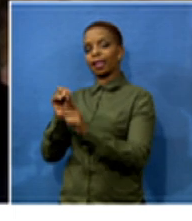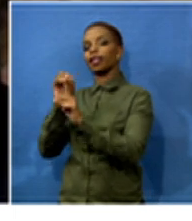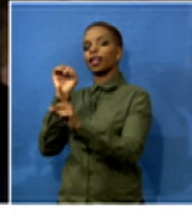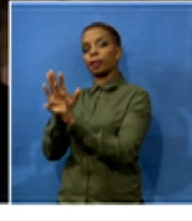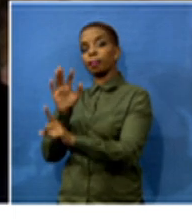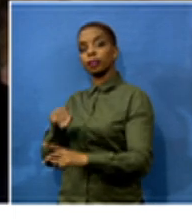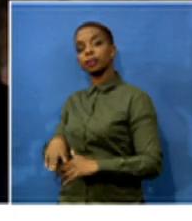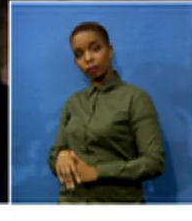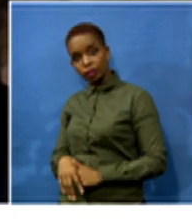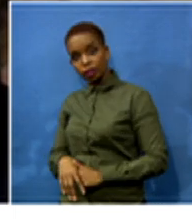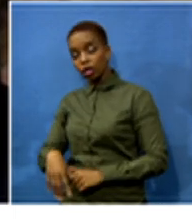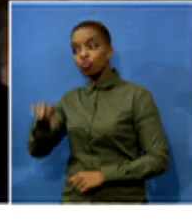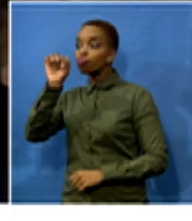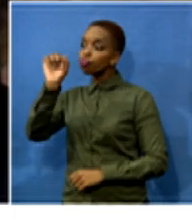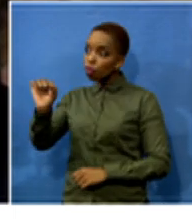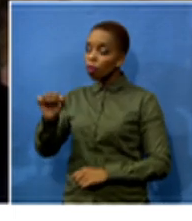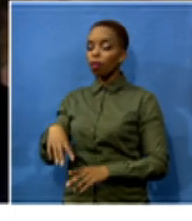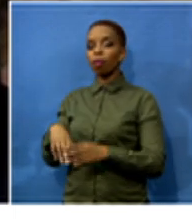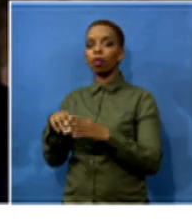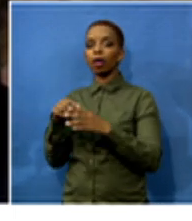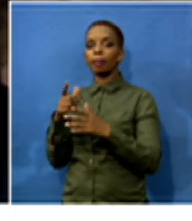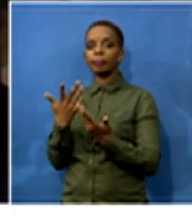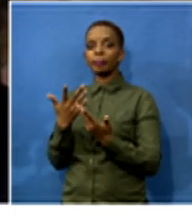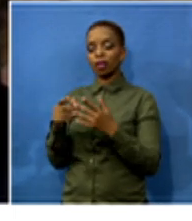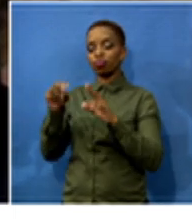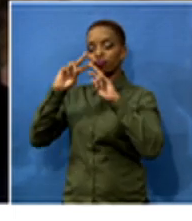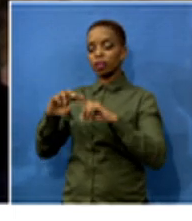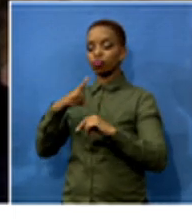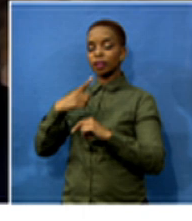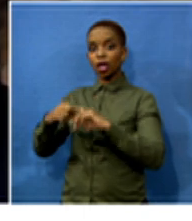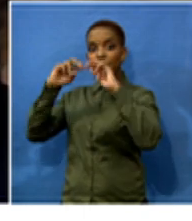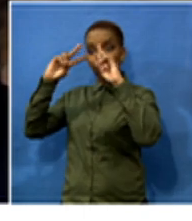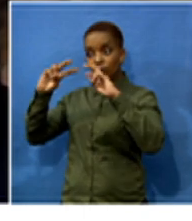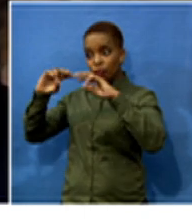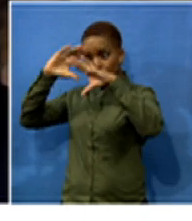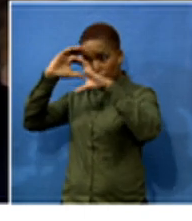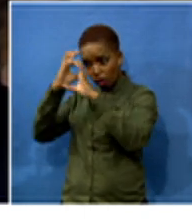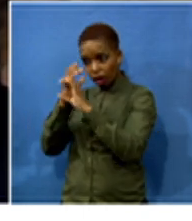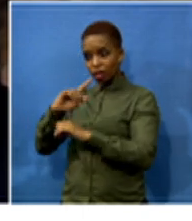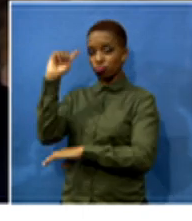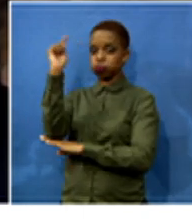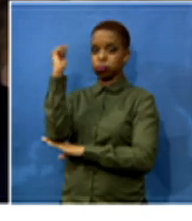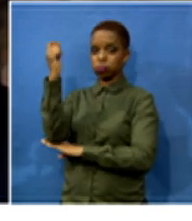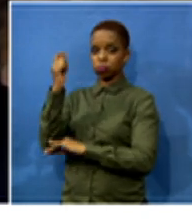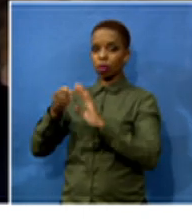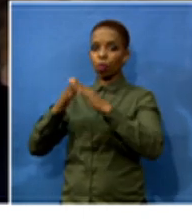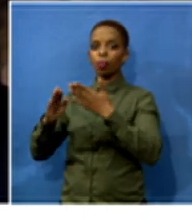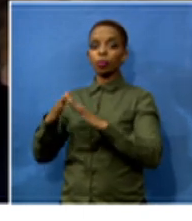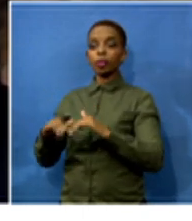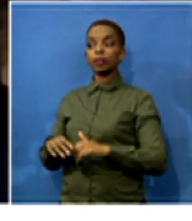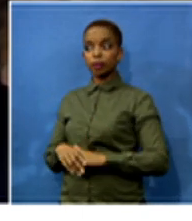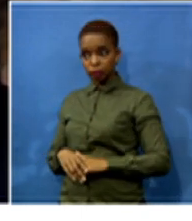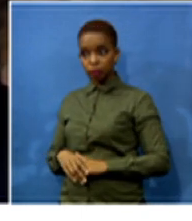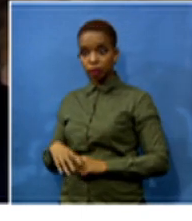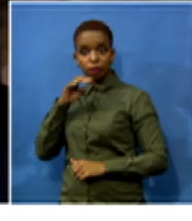so far, as you outlined, focuses on rural communities. So what is that information telling you at the moment? Does it give us